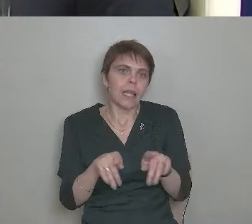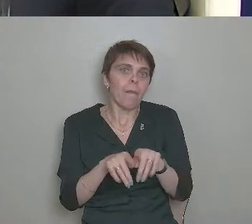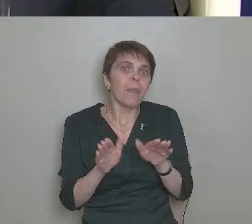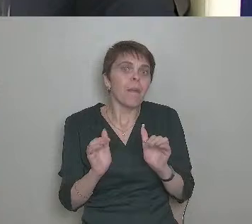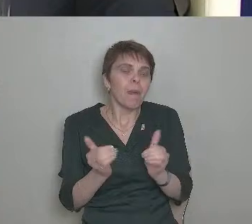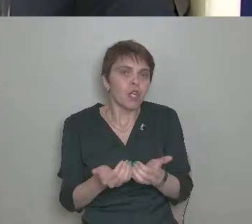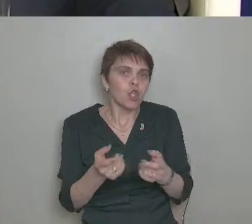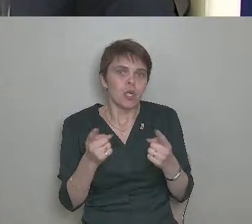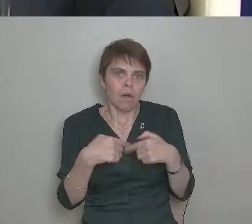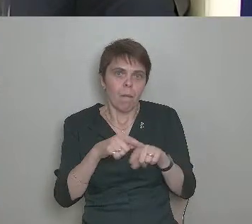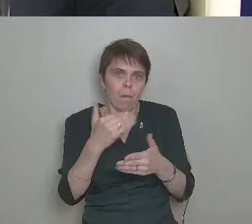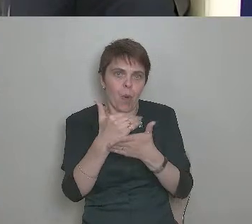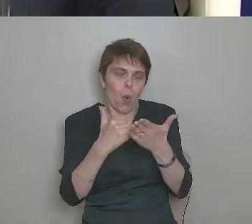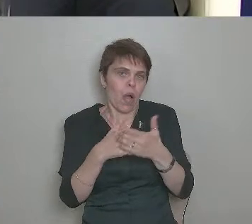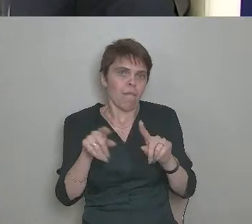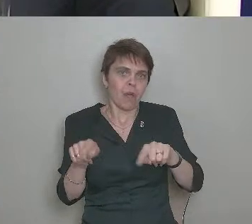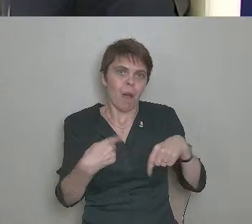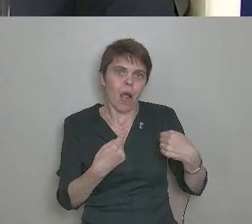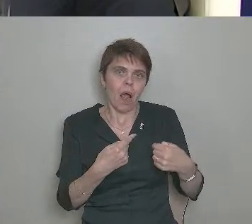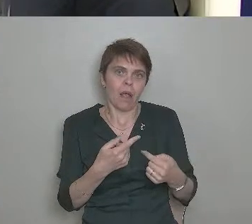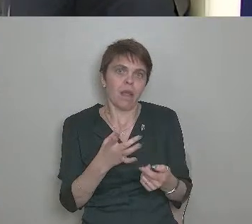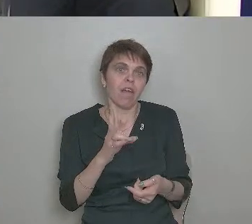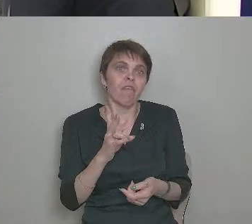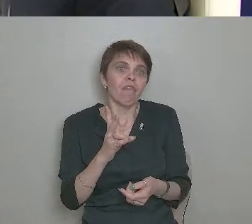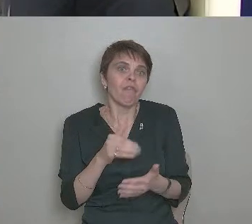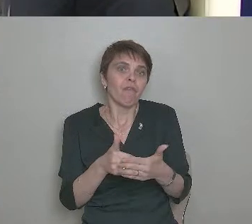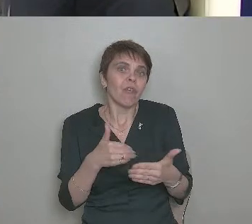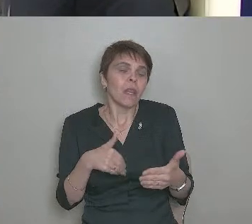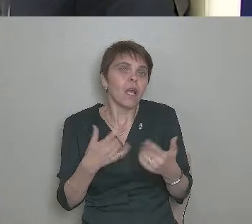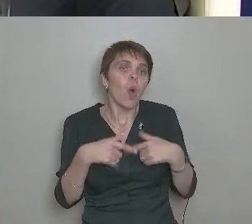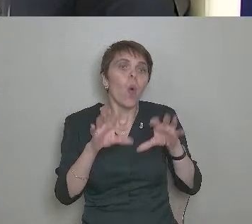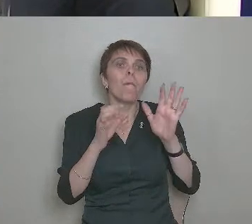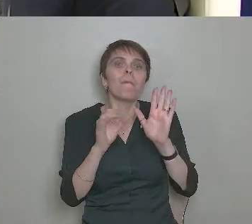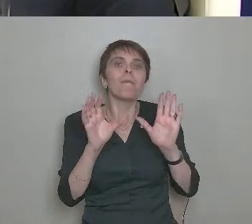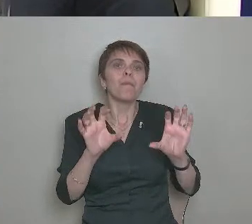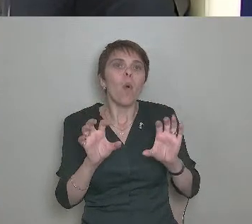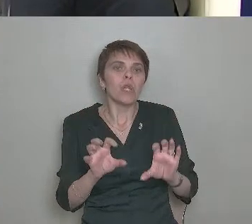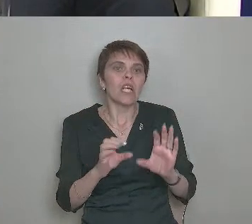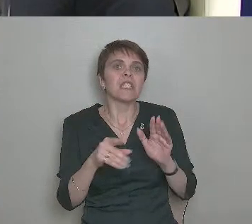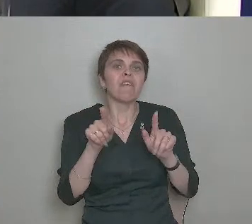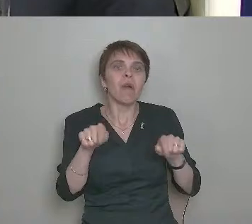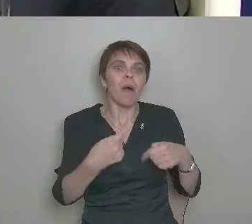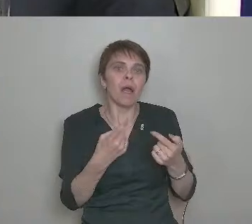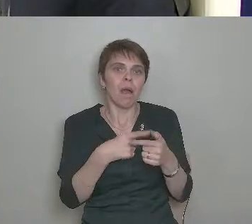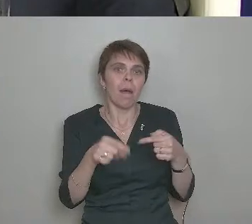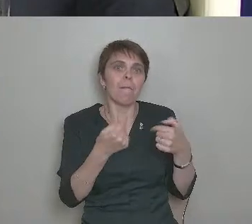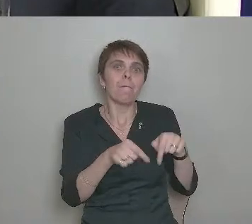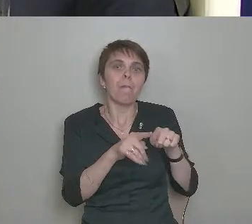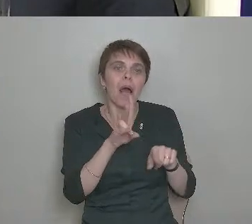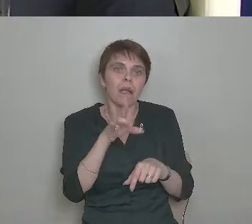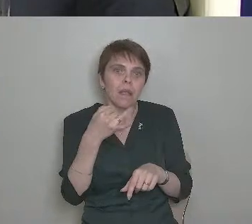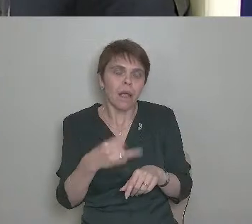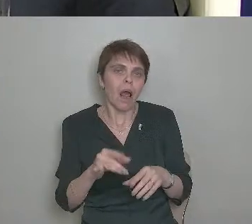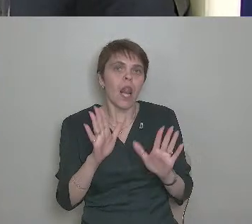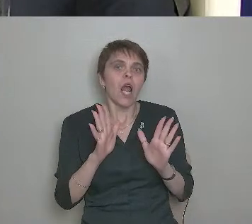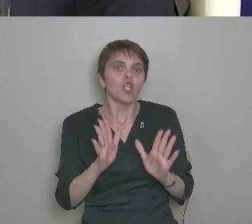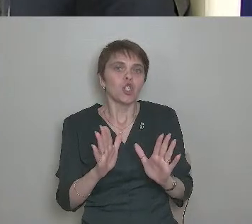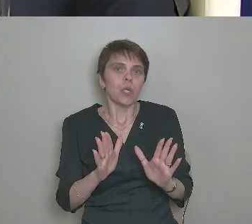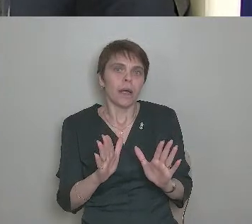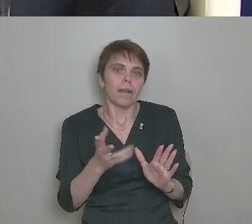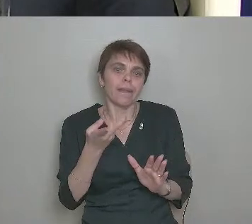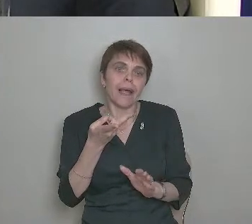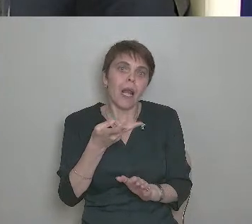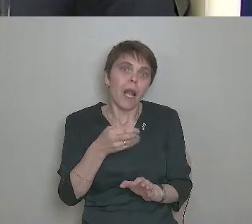that. But the electoral code does not require that. Unfortunately,